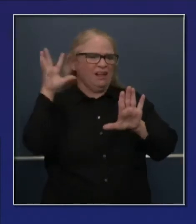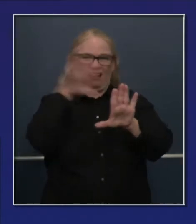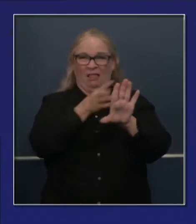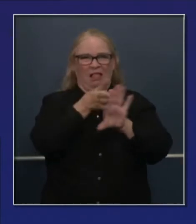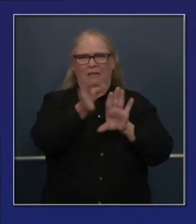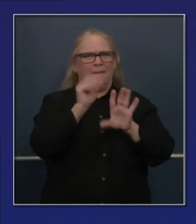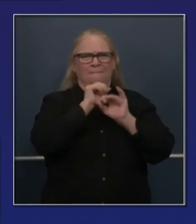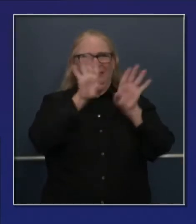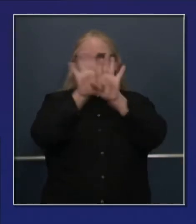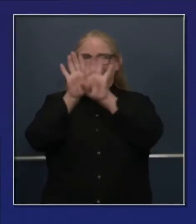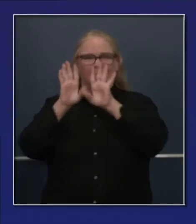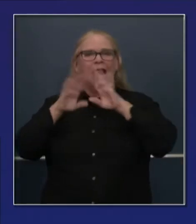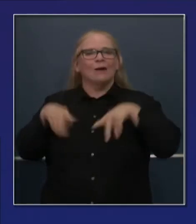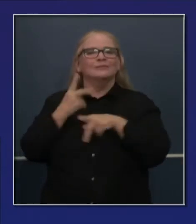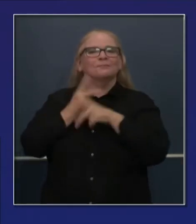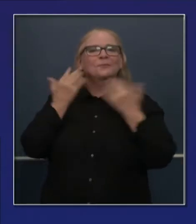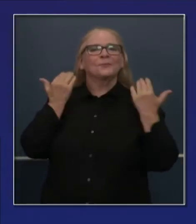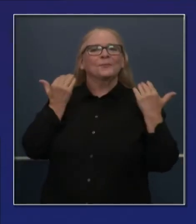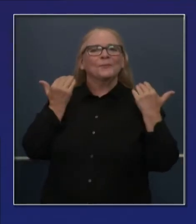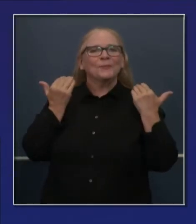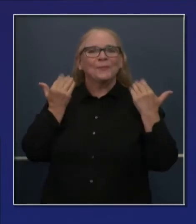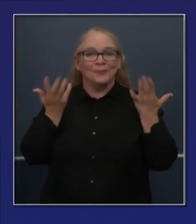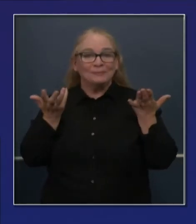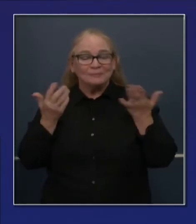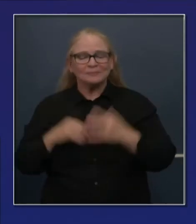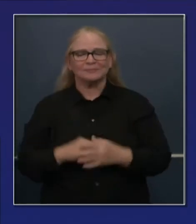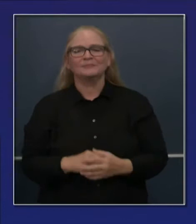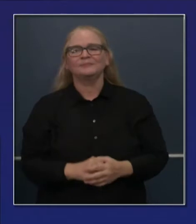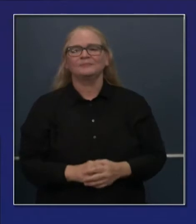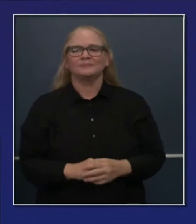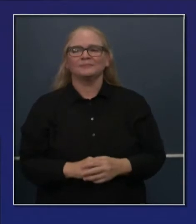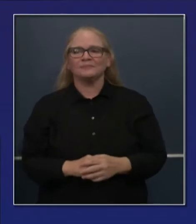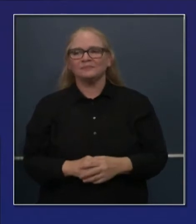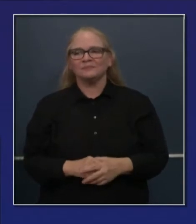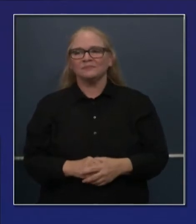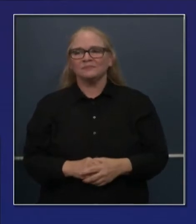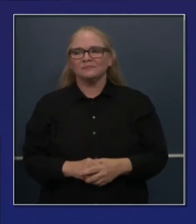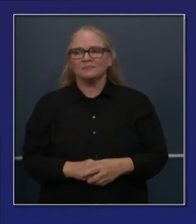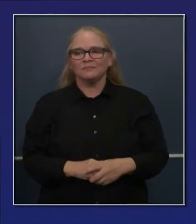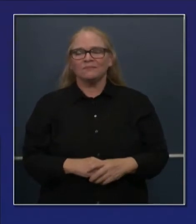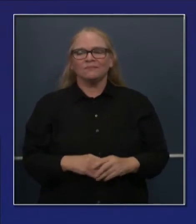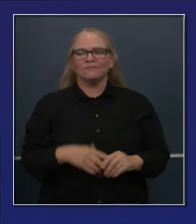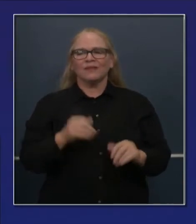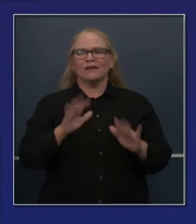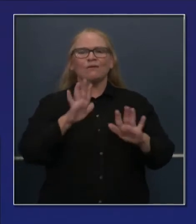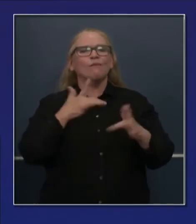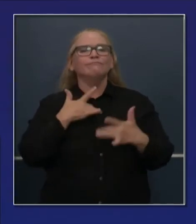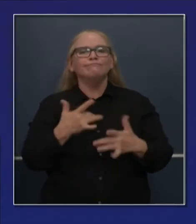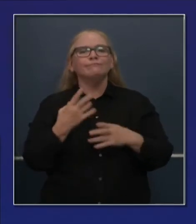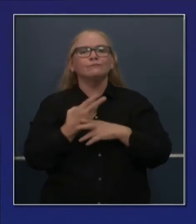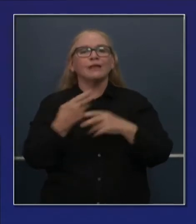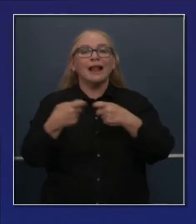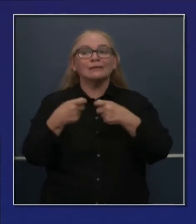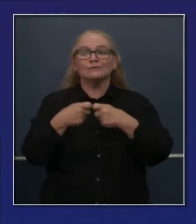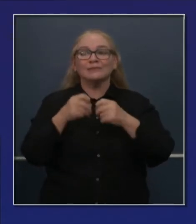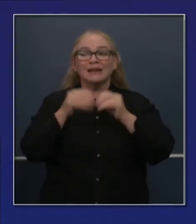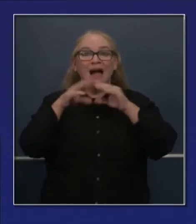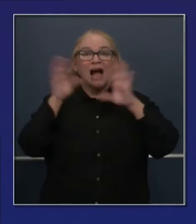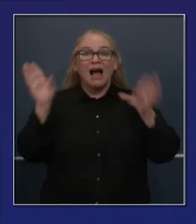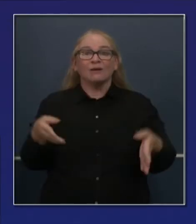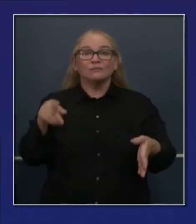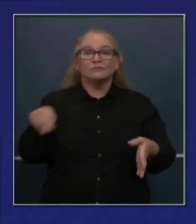heat. And also consider, to the extent you can, using major appliances in the off hours. Again,